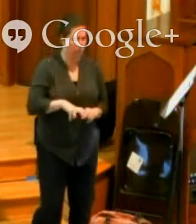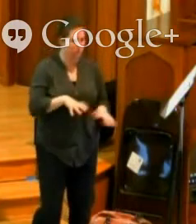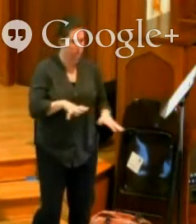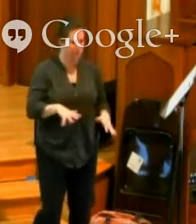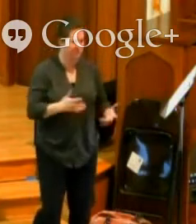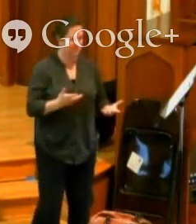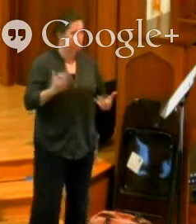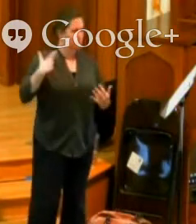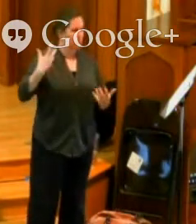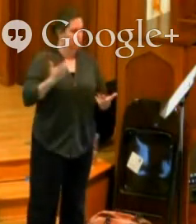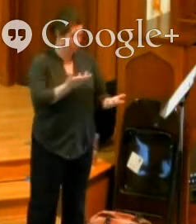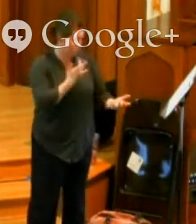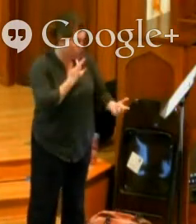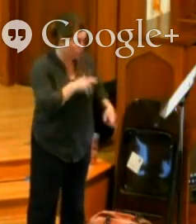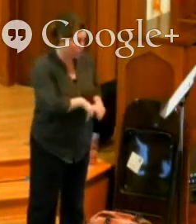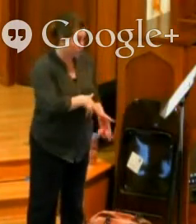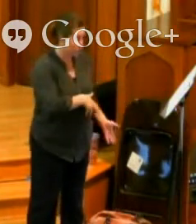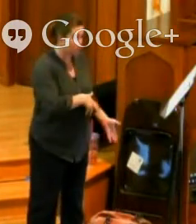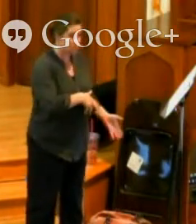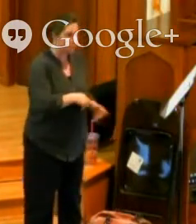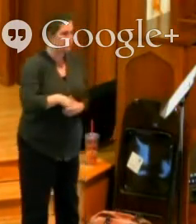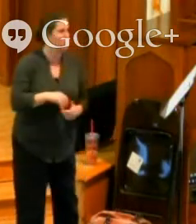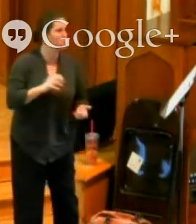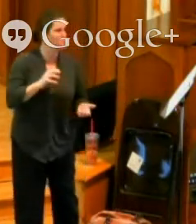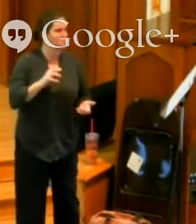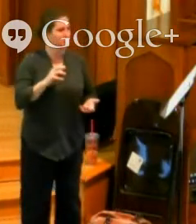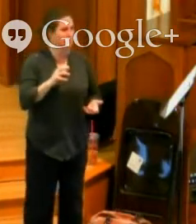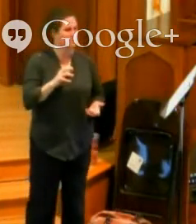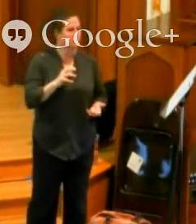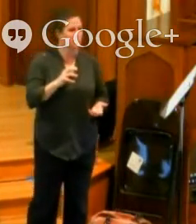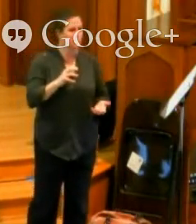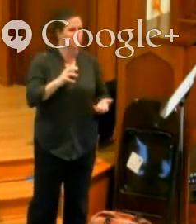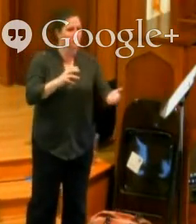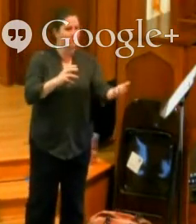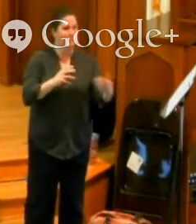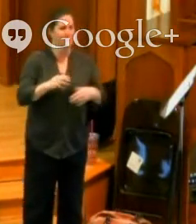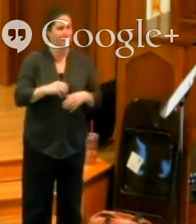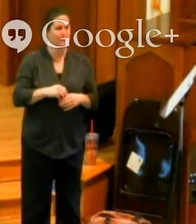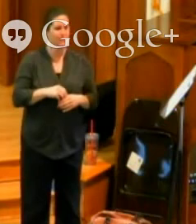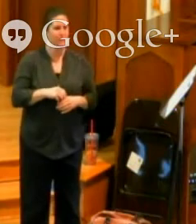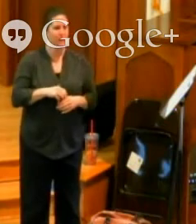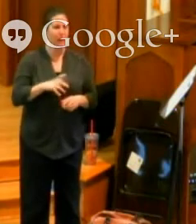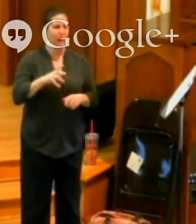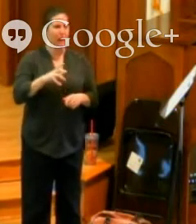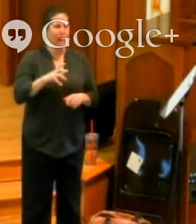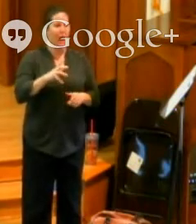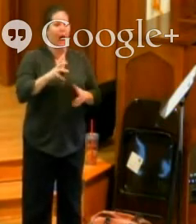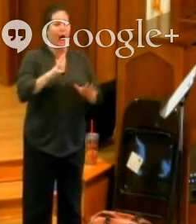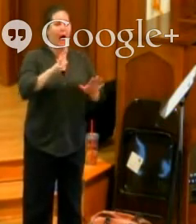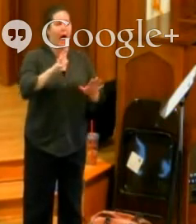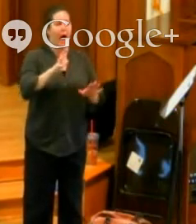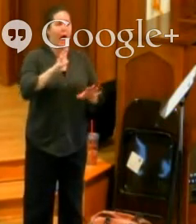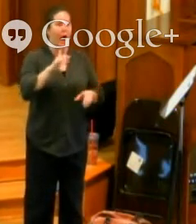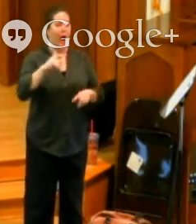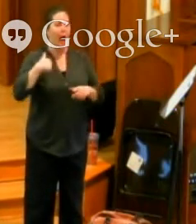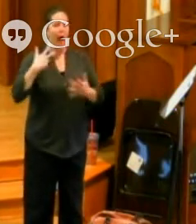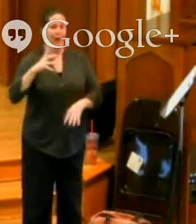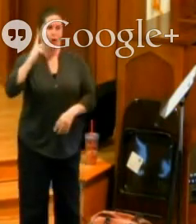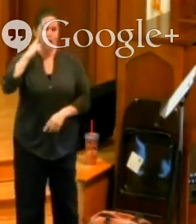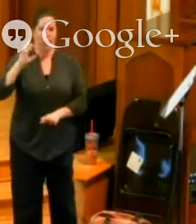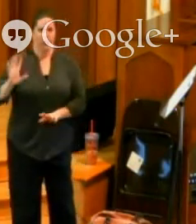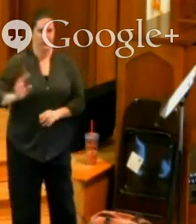you can only go a few minutes without oxygen. So the breath of life, it's so important.